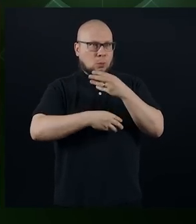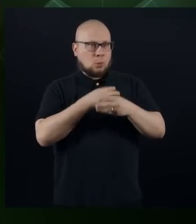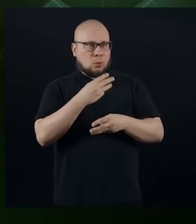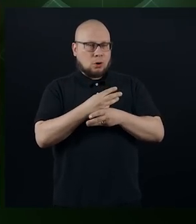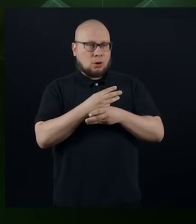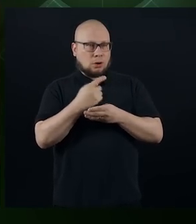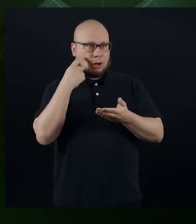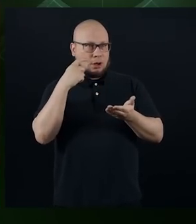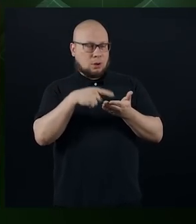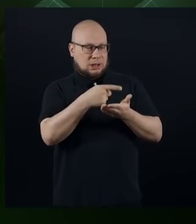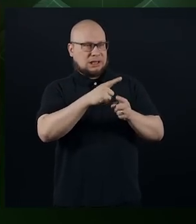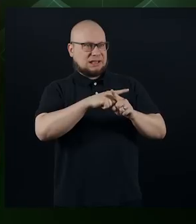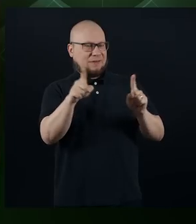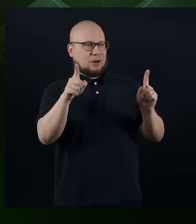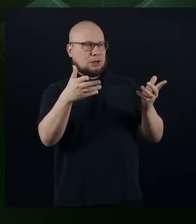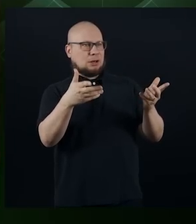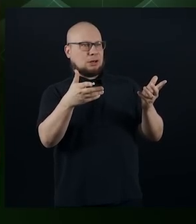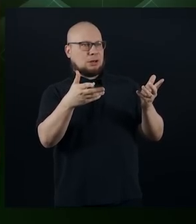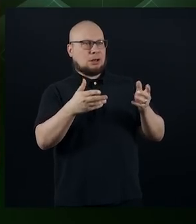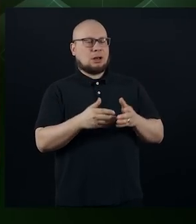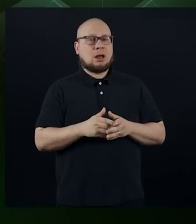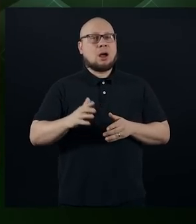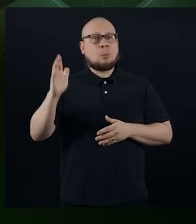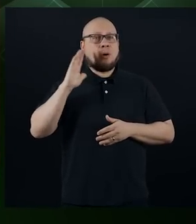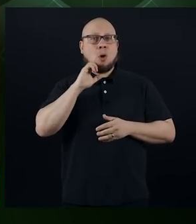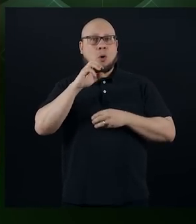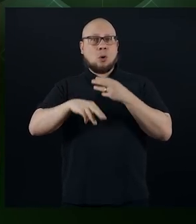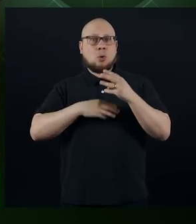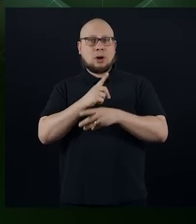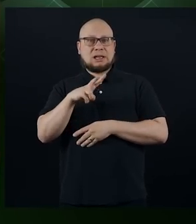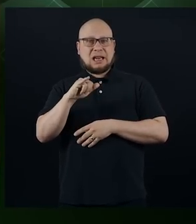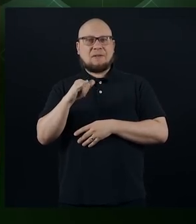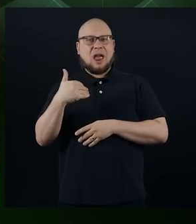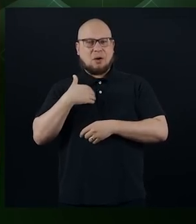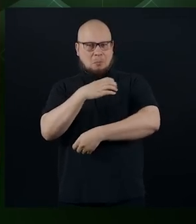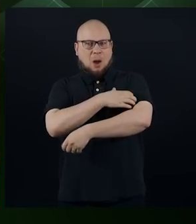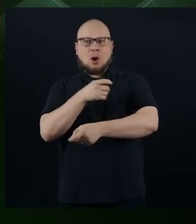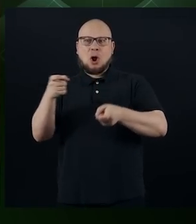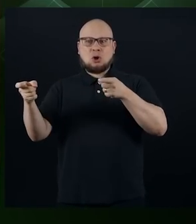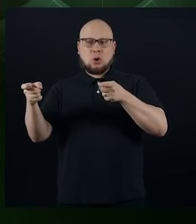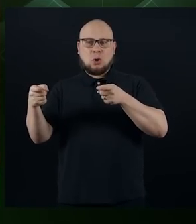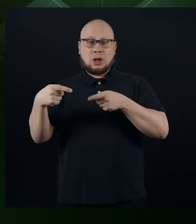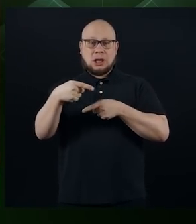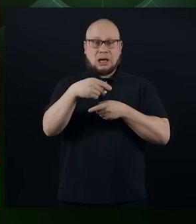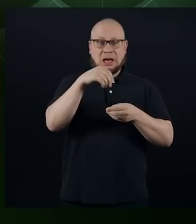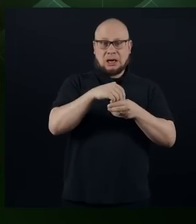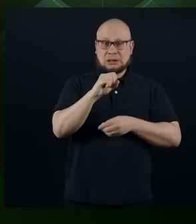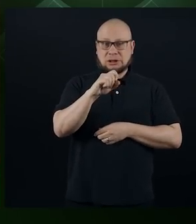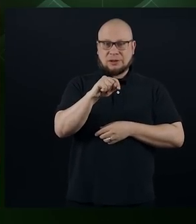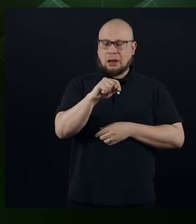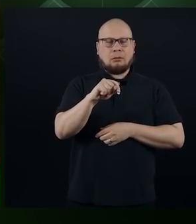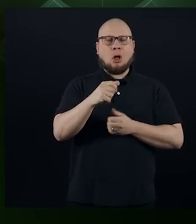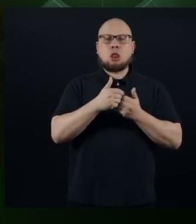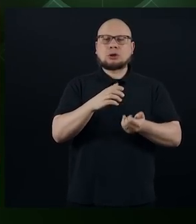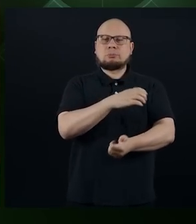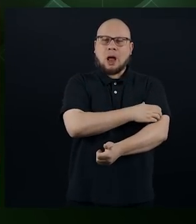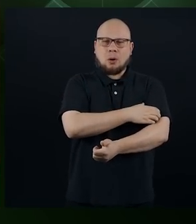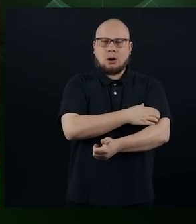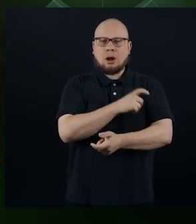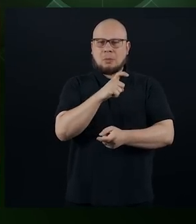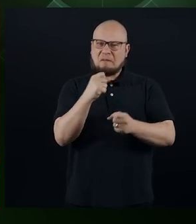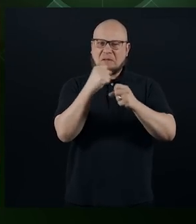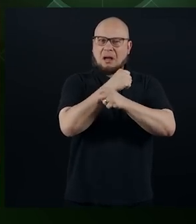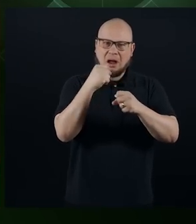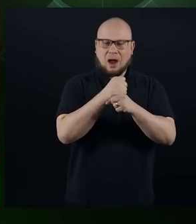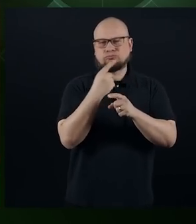somewhat different here. He has no dominion over those waves, and he doesn't control the pirate's life and their ability to return back from